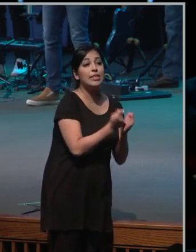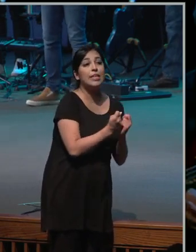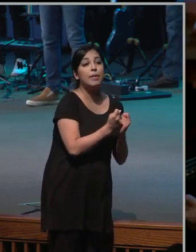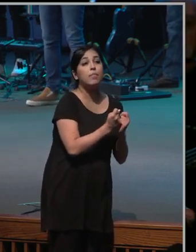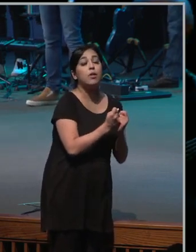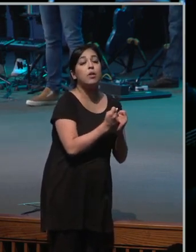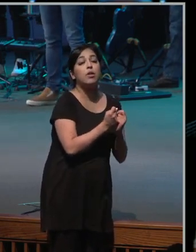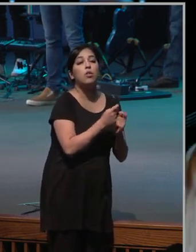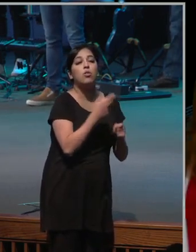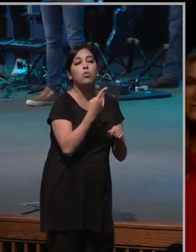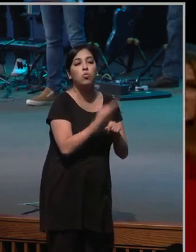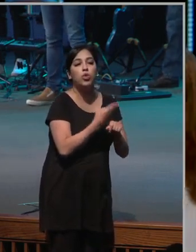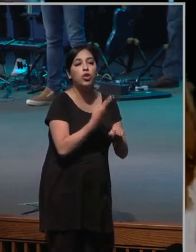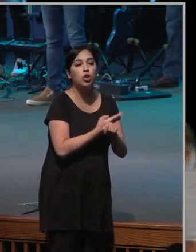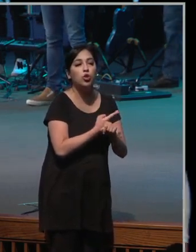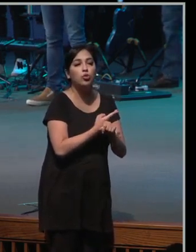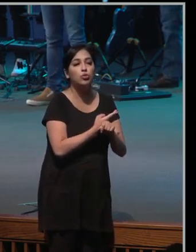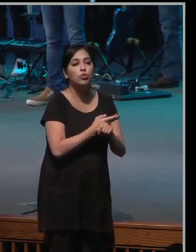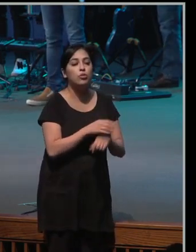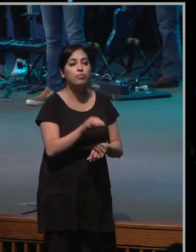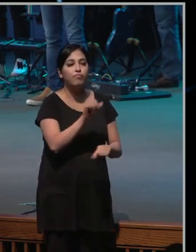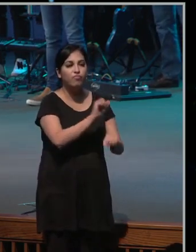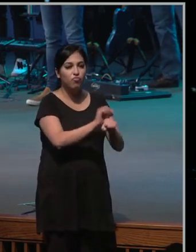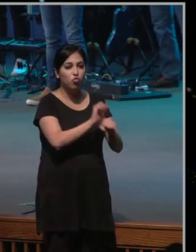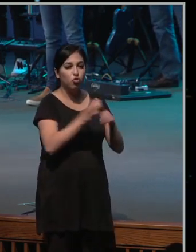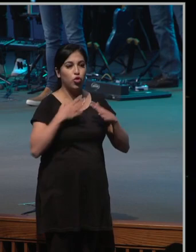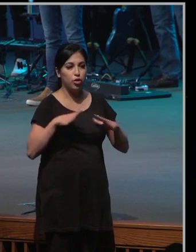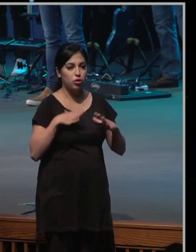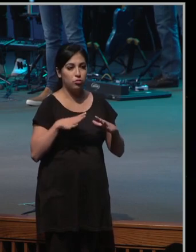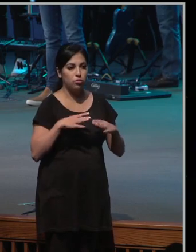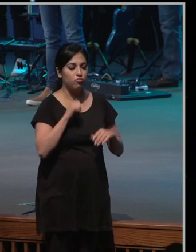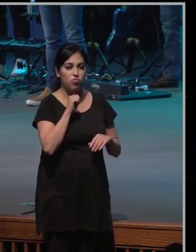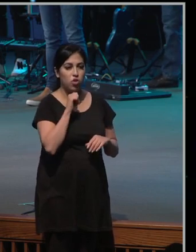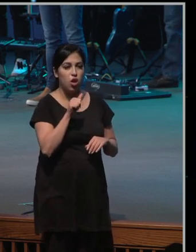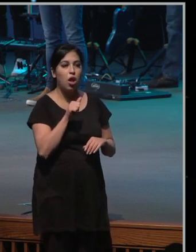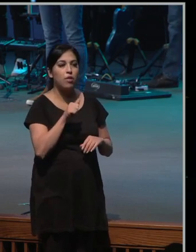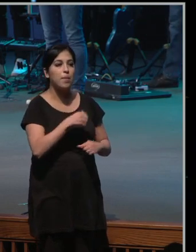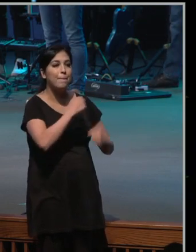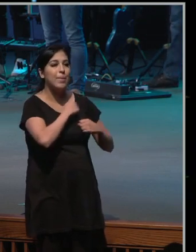of wearing their civilian clothes to work that day and not the military uniform."